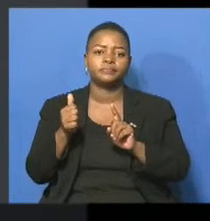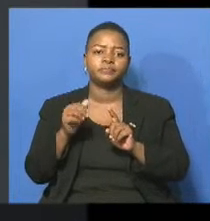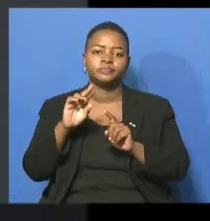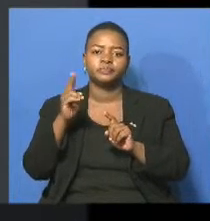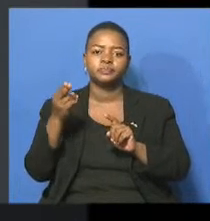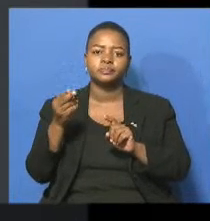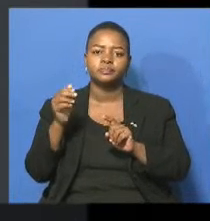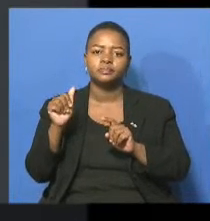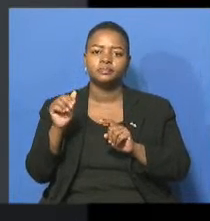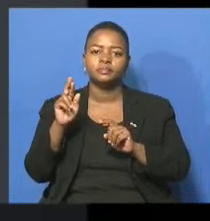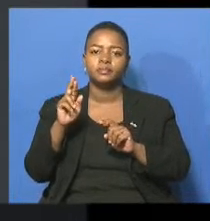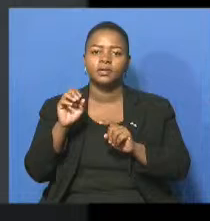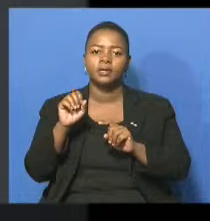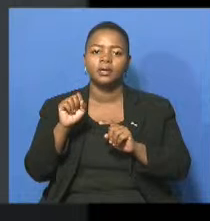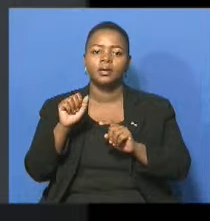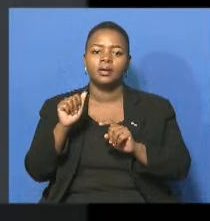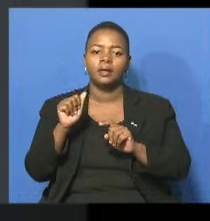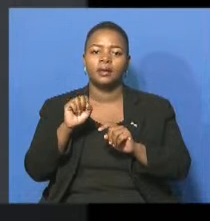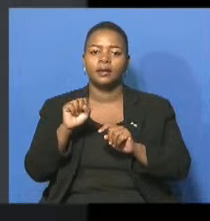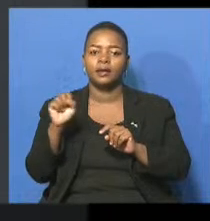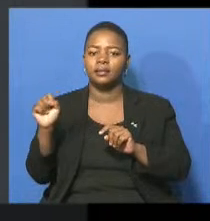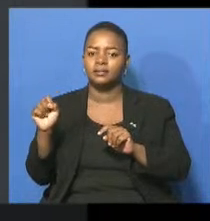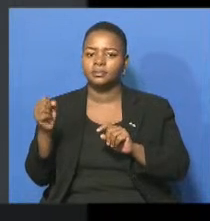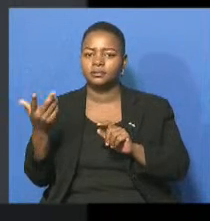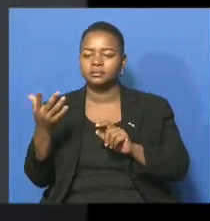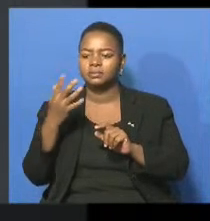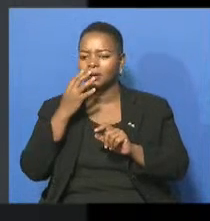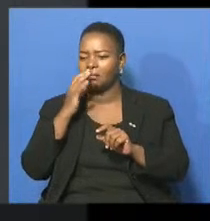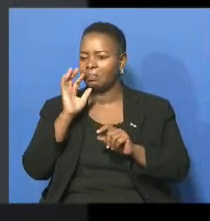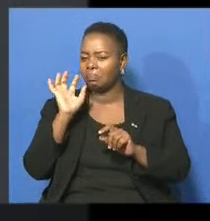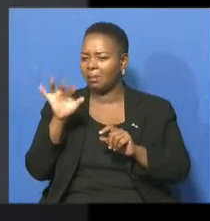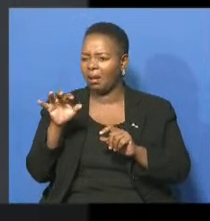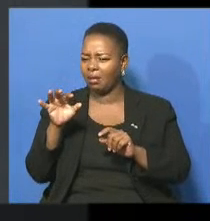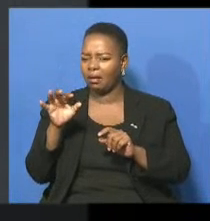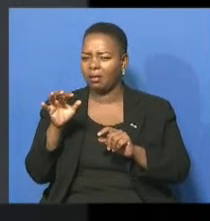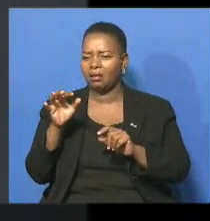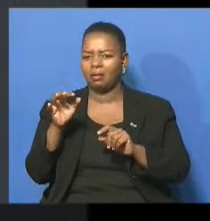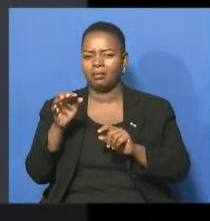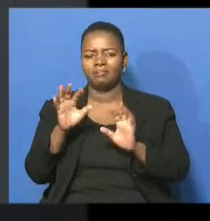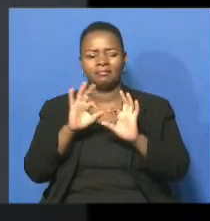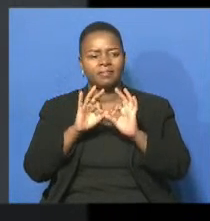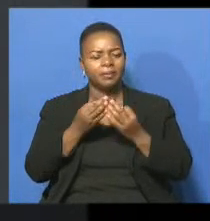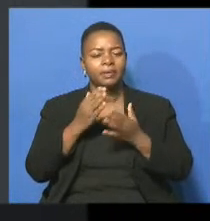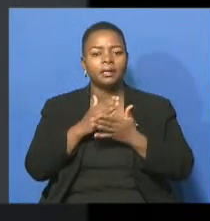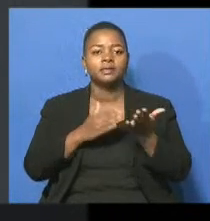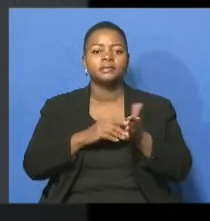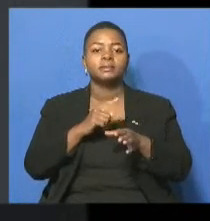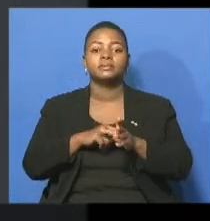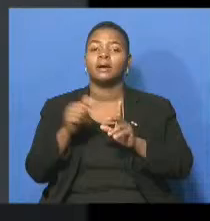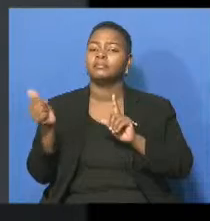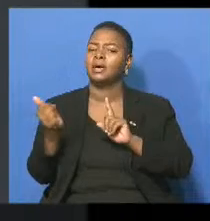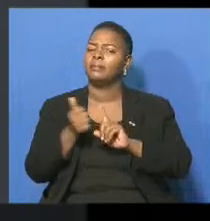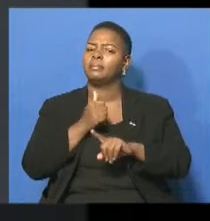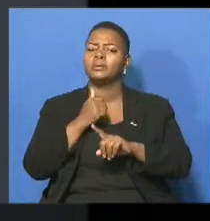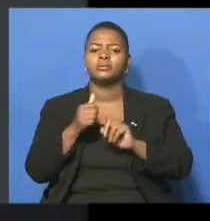they use nasty words towards them, and even in families, sometimes they're abused.